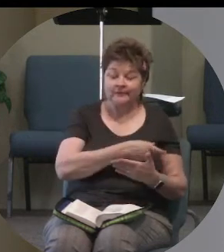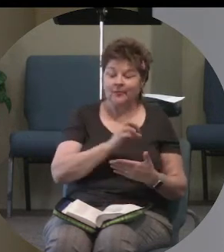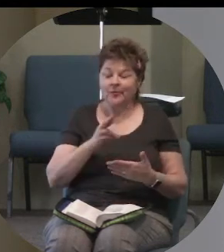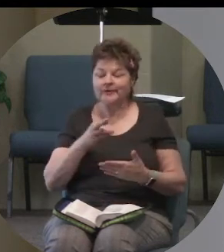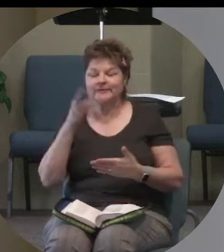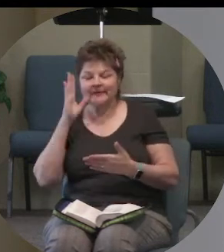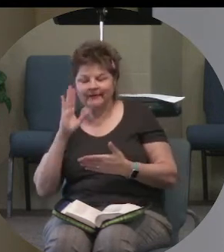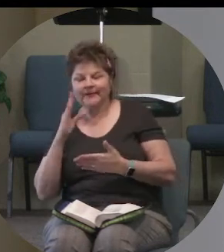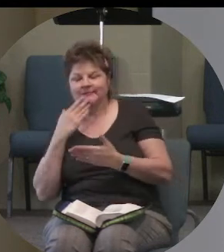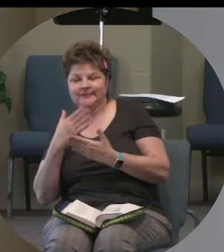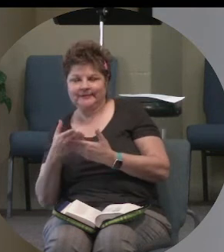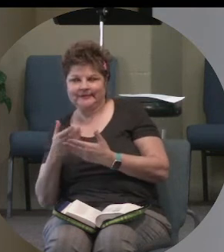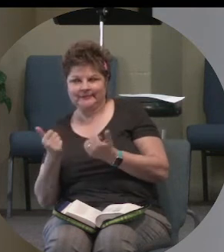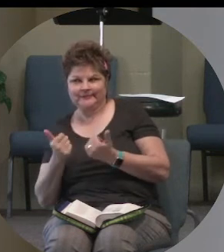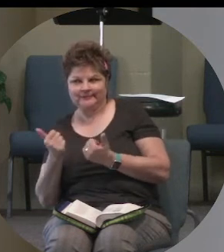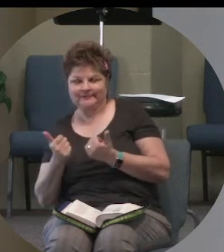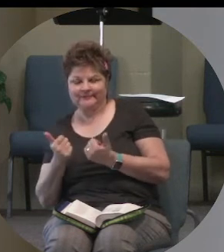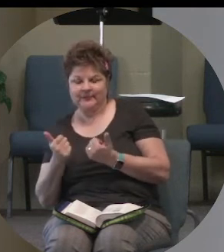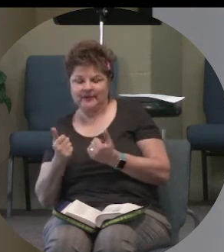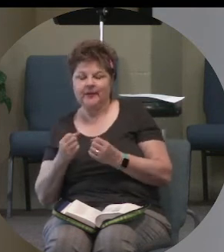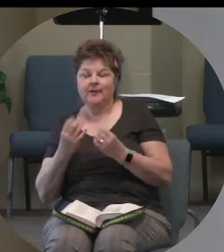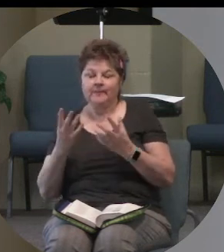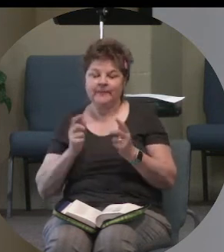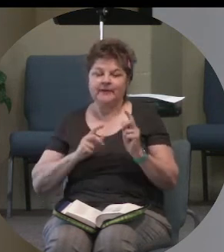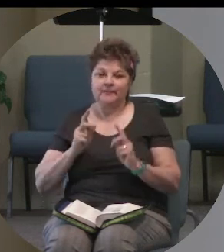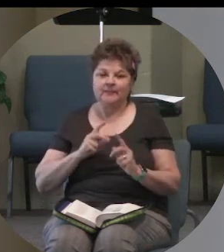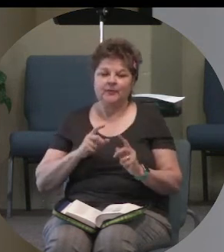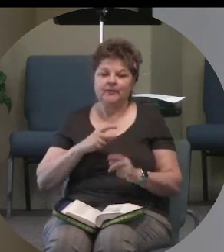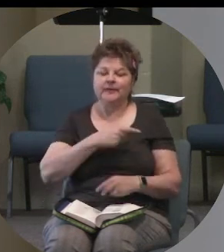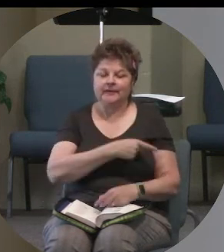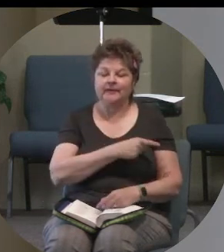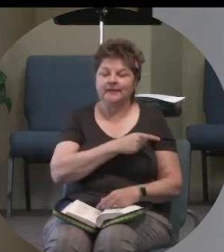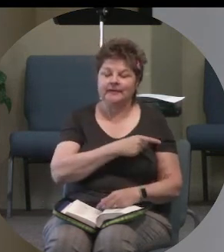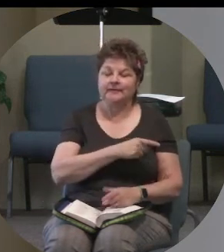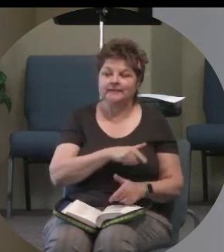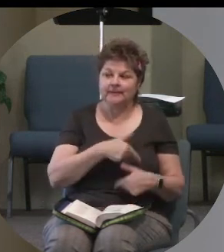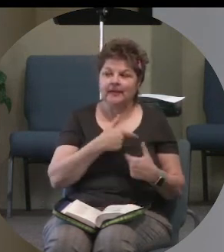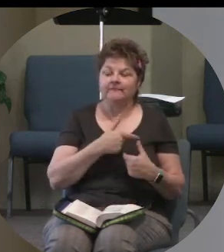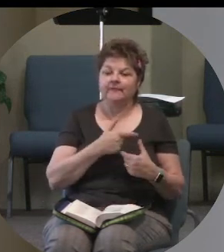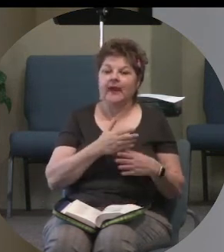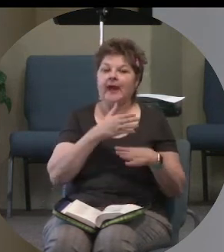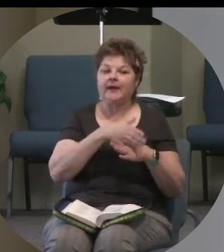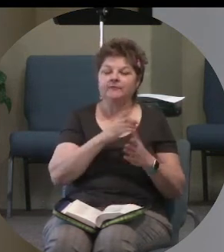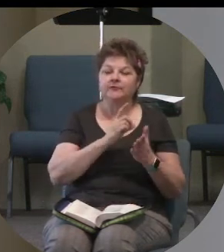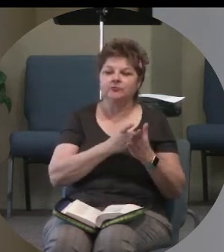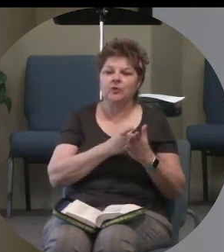Many people in Hezekiah's life after this moment would have looked at him